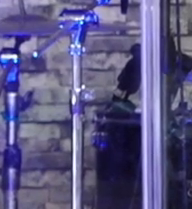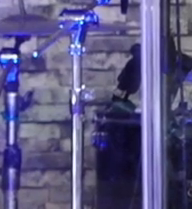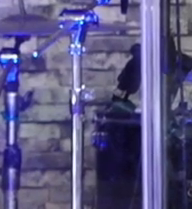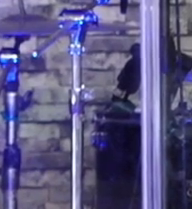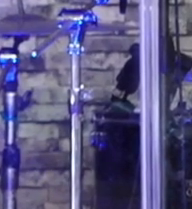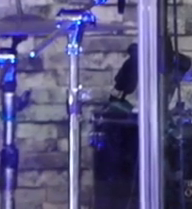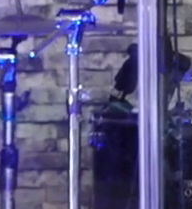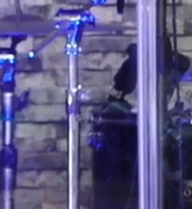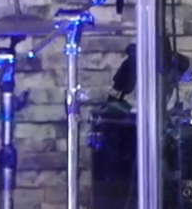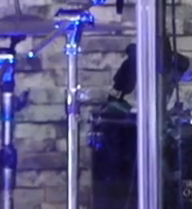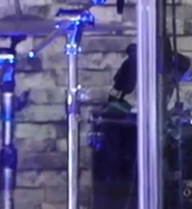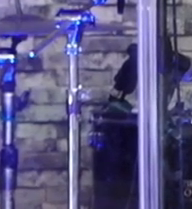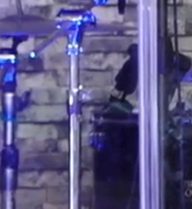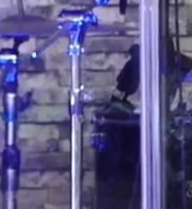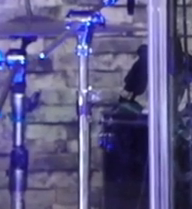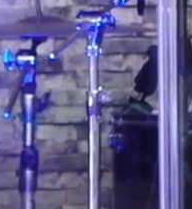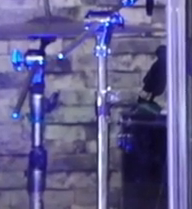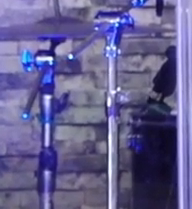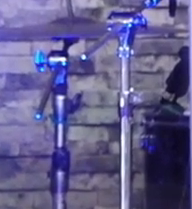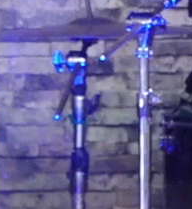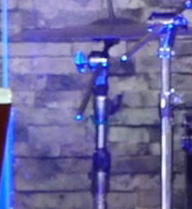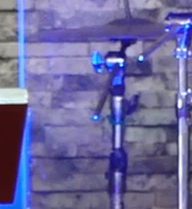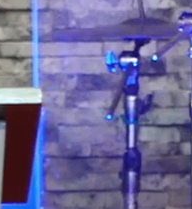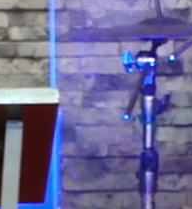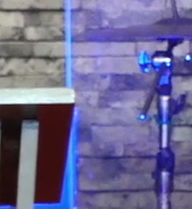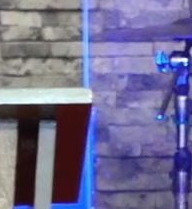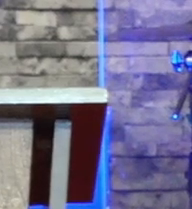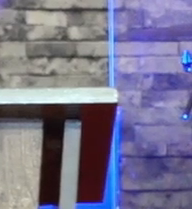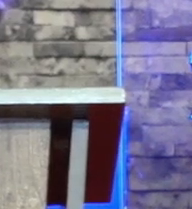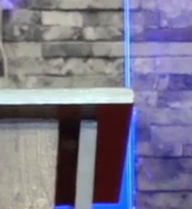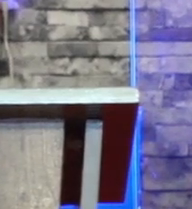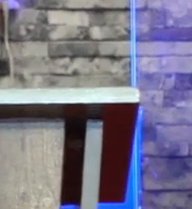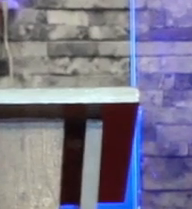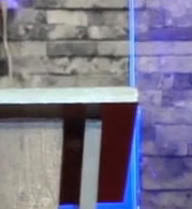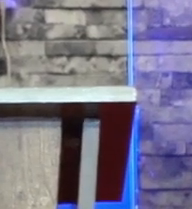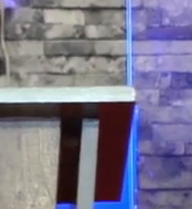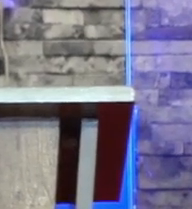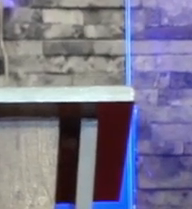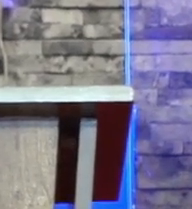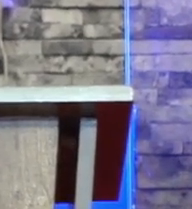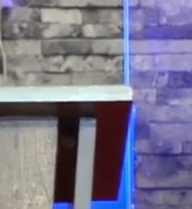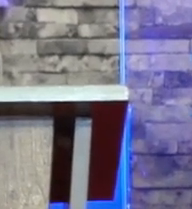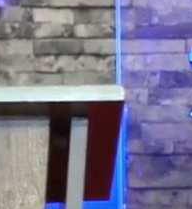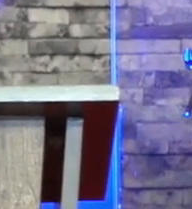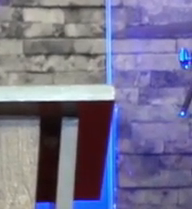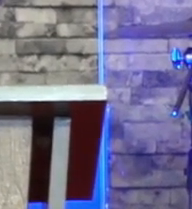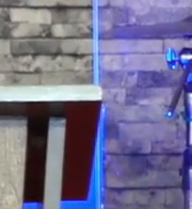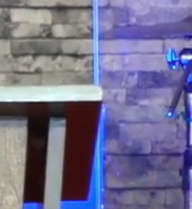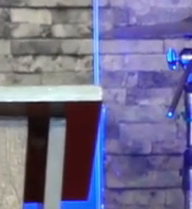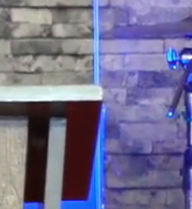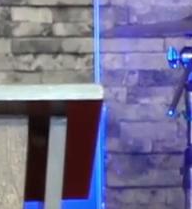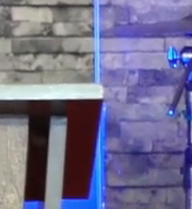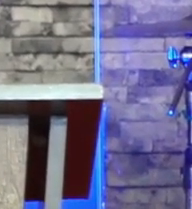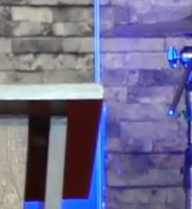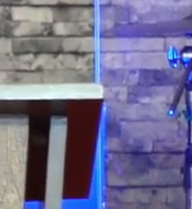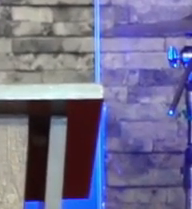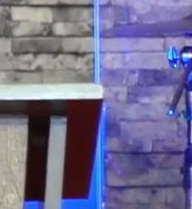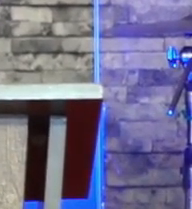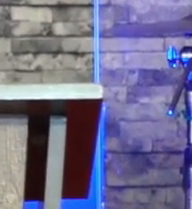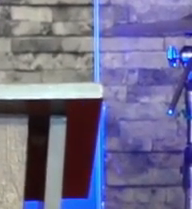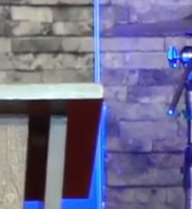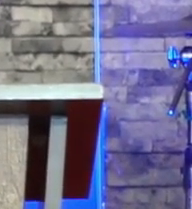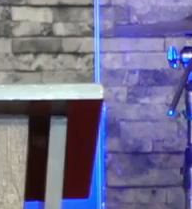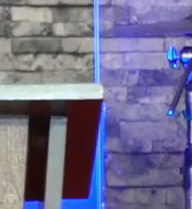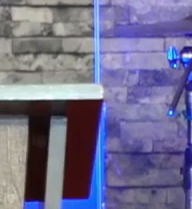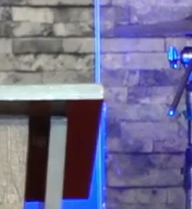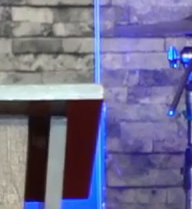spiritually sensitive to the things of God. Tunakuwa ya kwamba hatuna ile hisia ya kuweza kutambua mambo ya